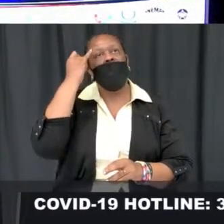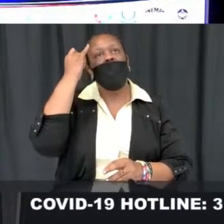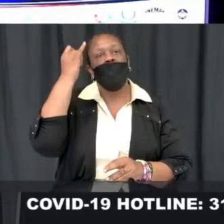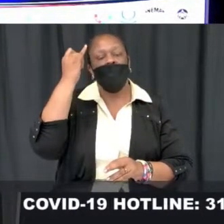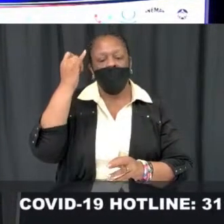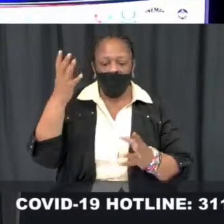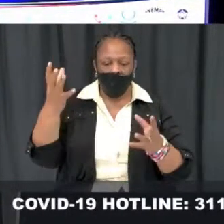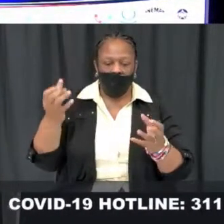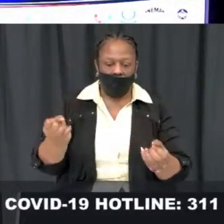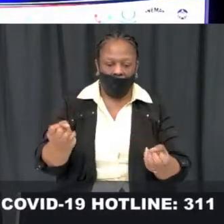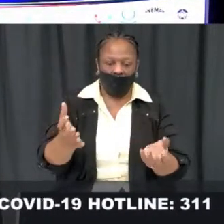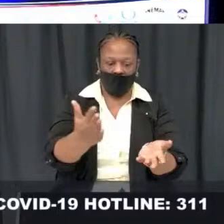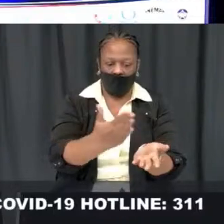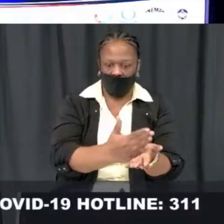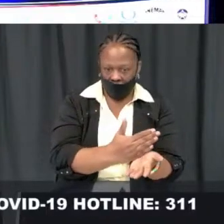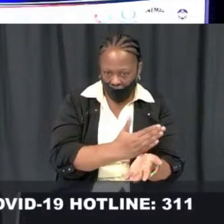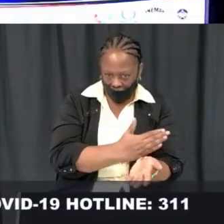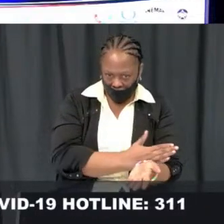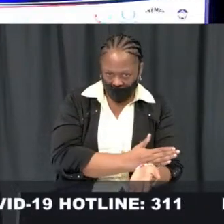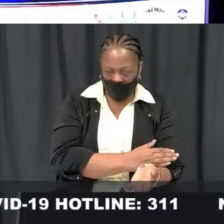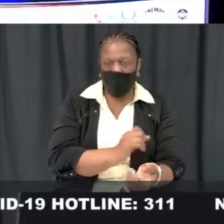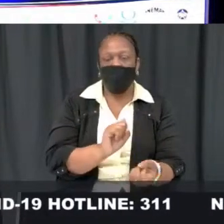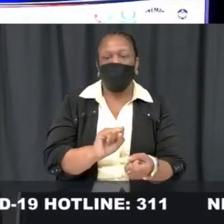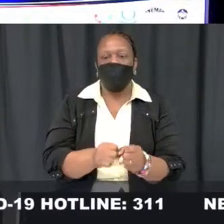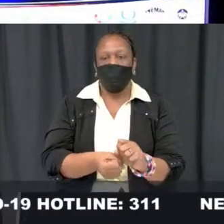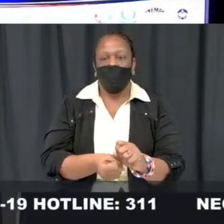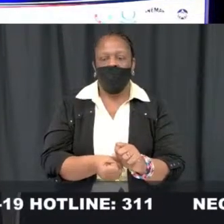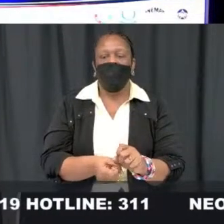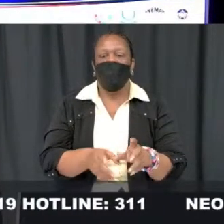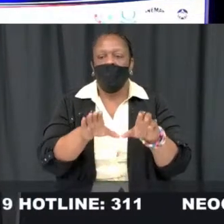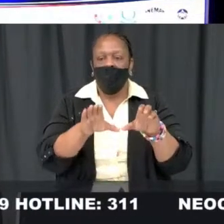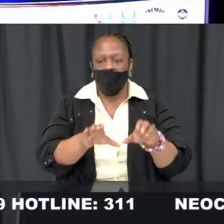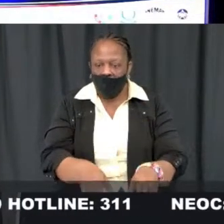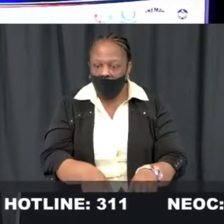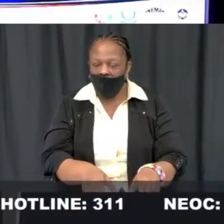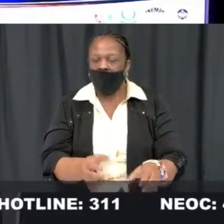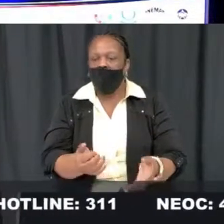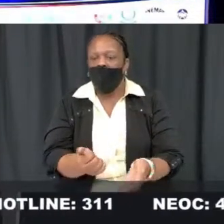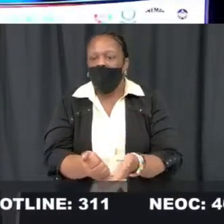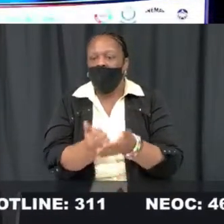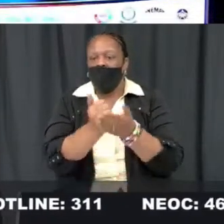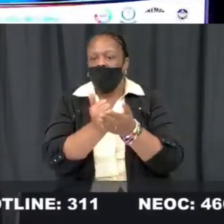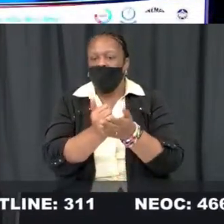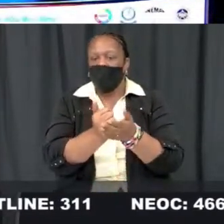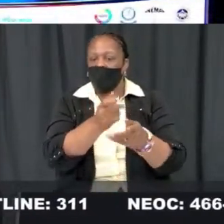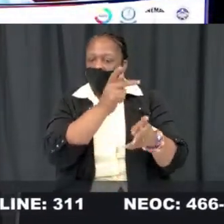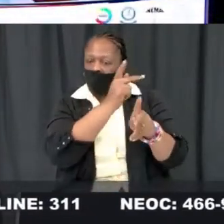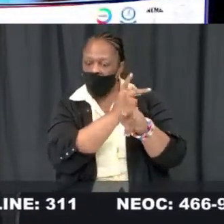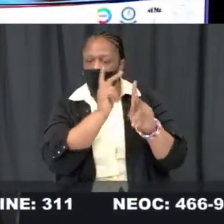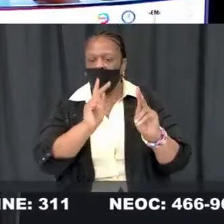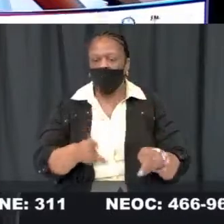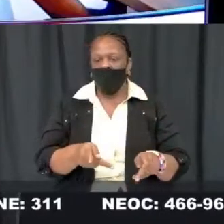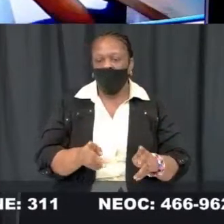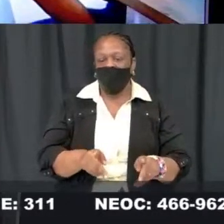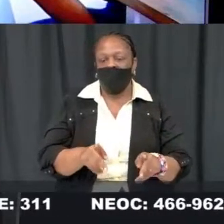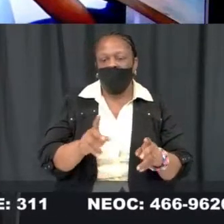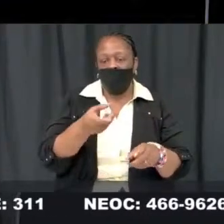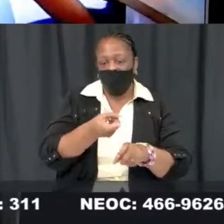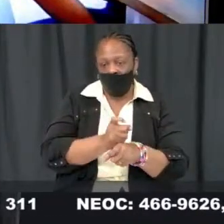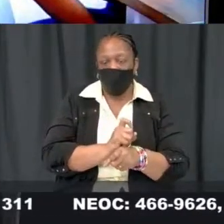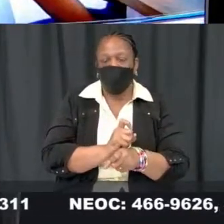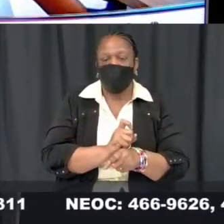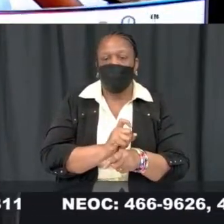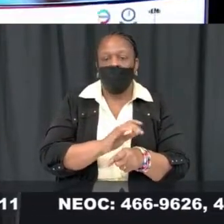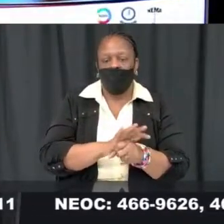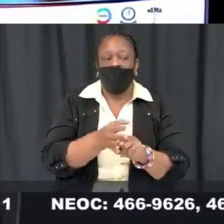respond to this particular challenge or threat that eventually would have reached our shores. Some persons that